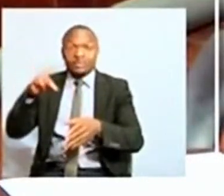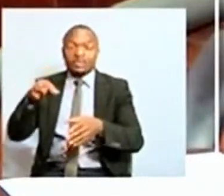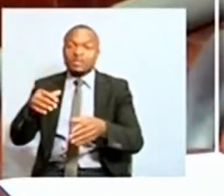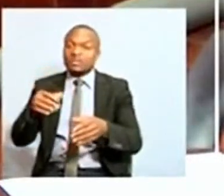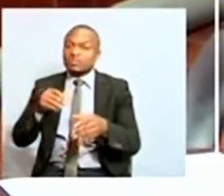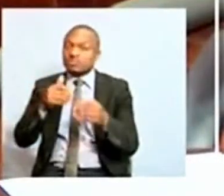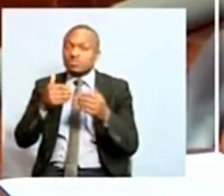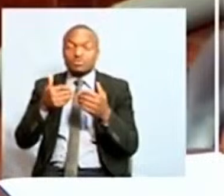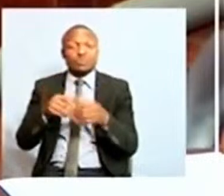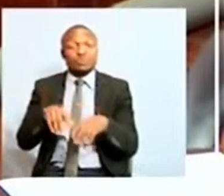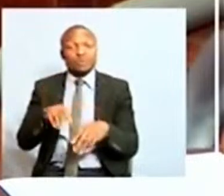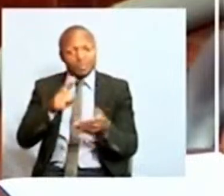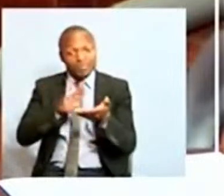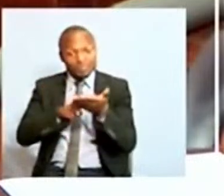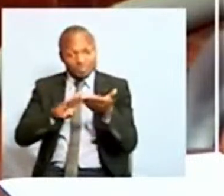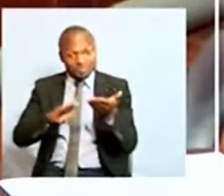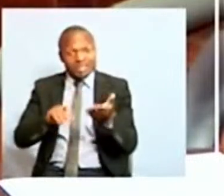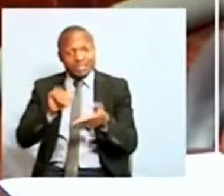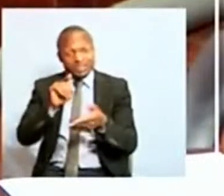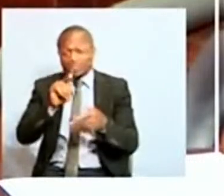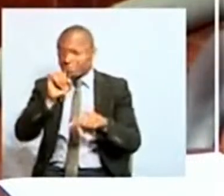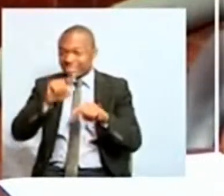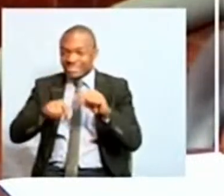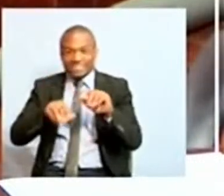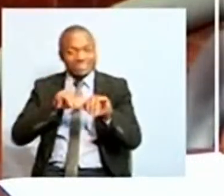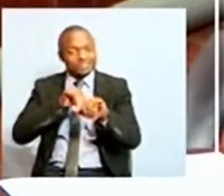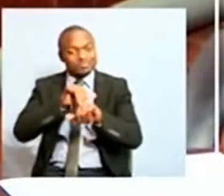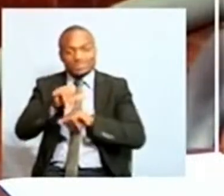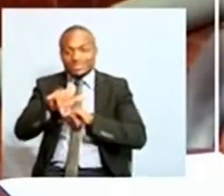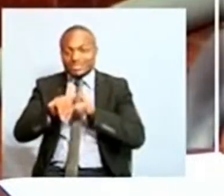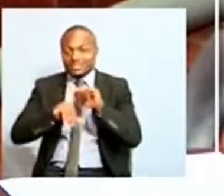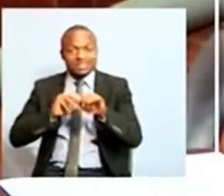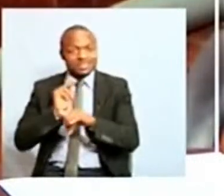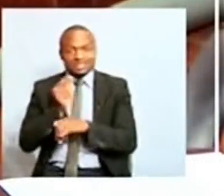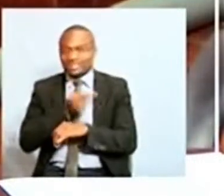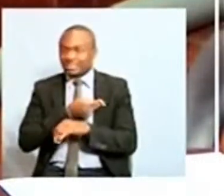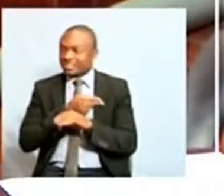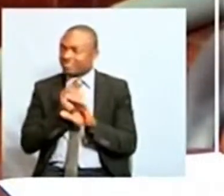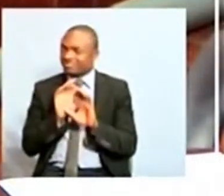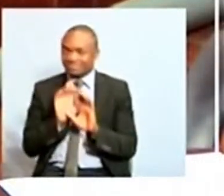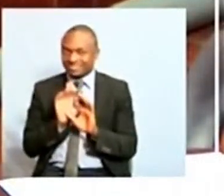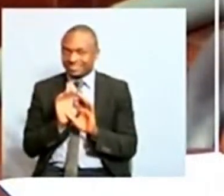I believe that you cannot mislead us or the committee,